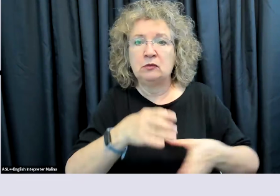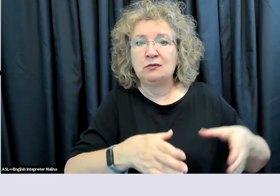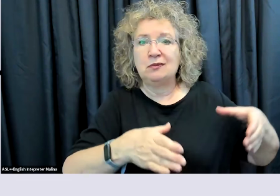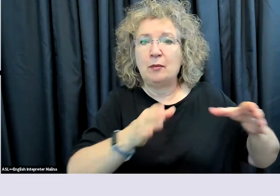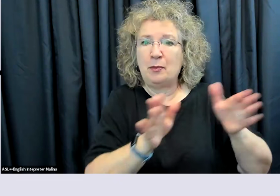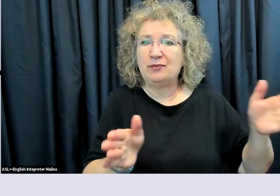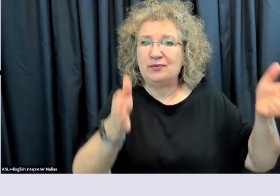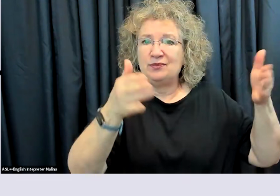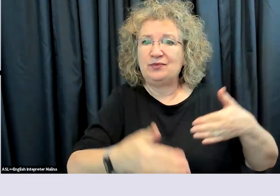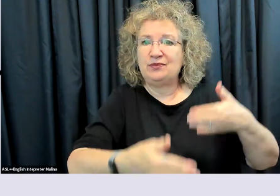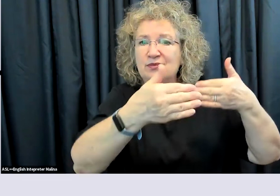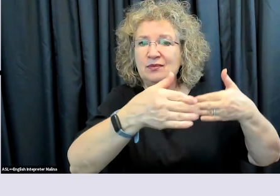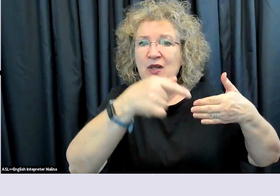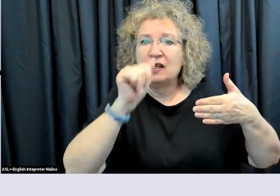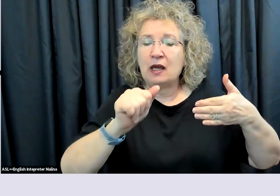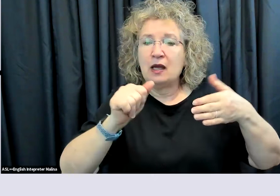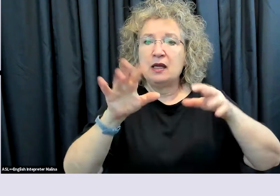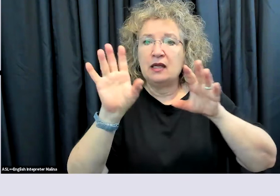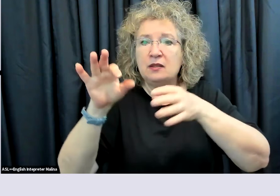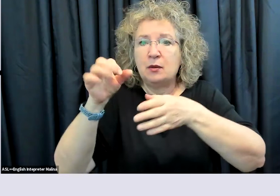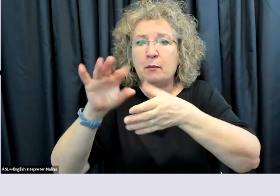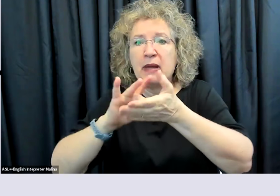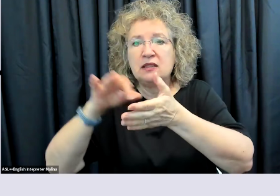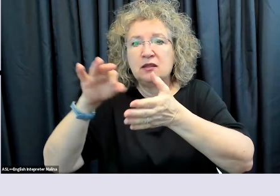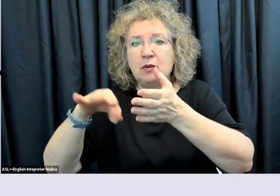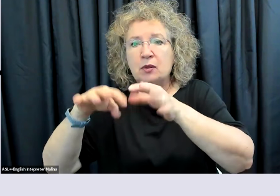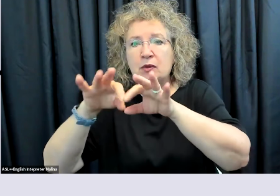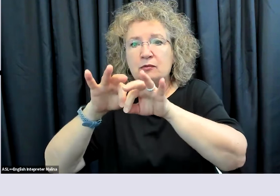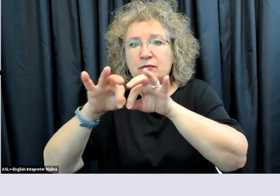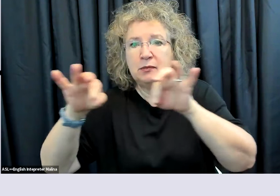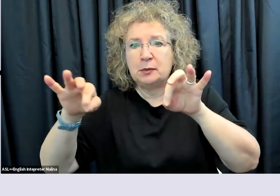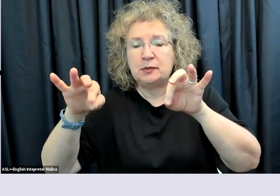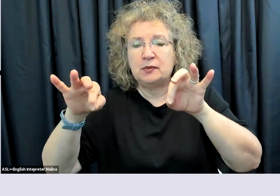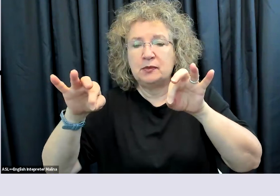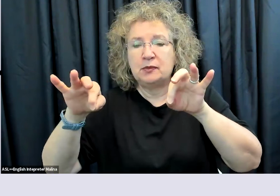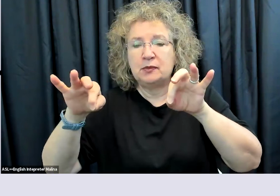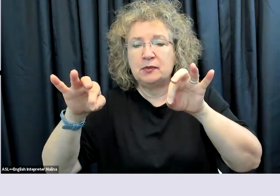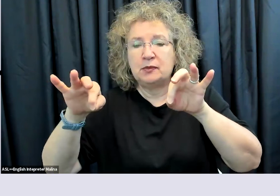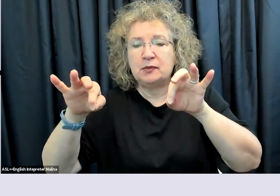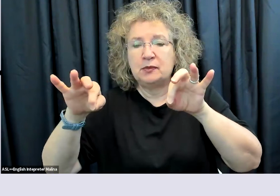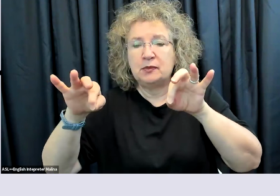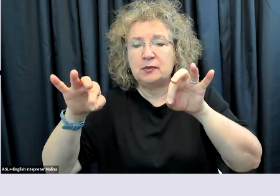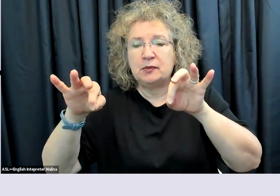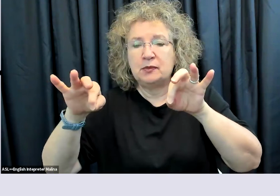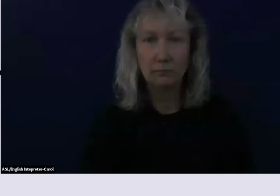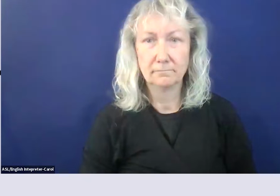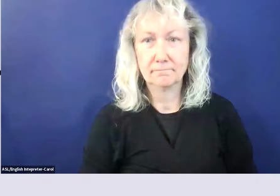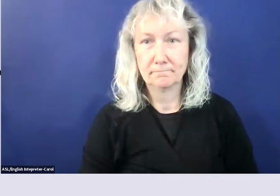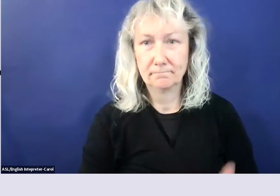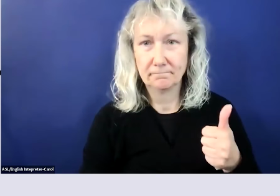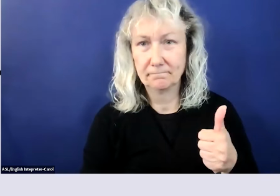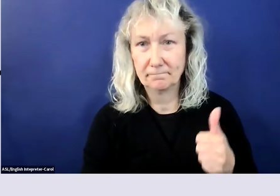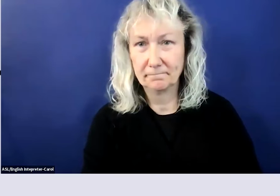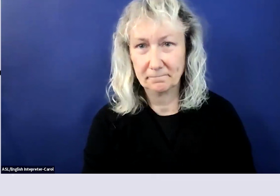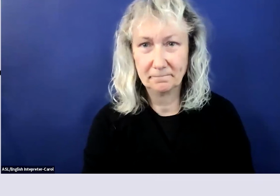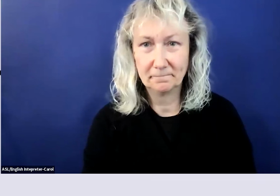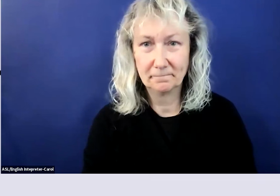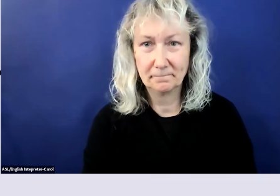Vacuum sealing pills may also help to extend shelf life slightly. Next slide, please.